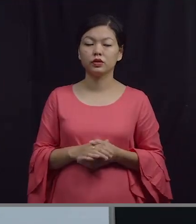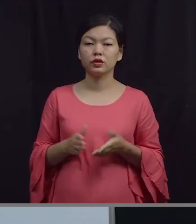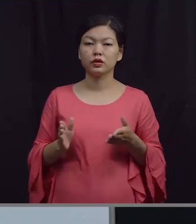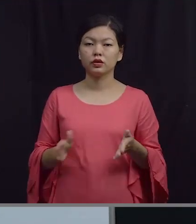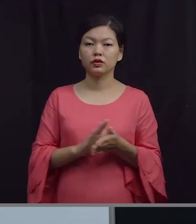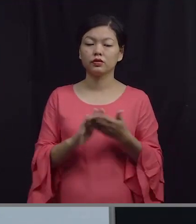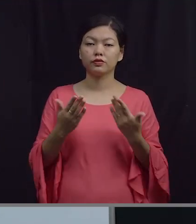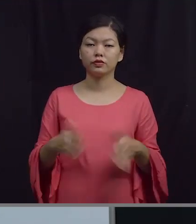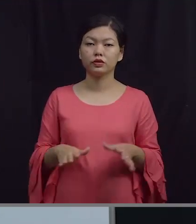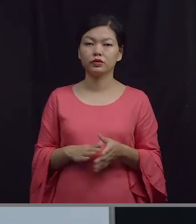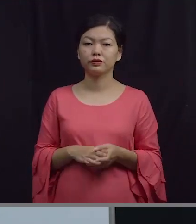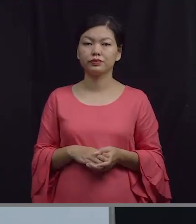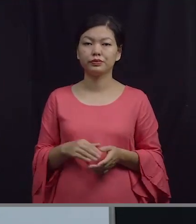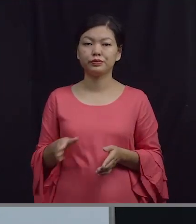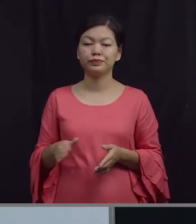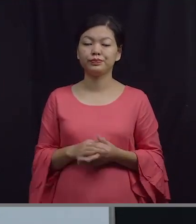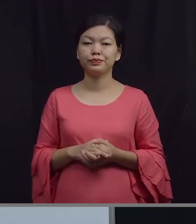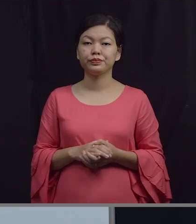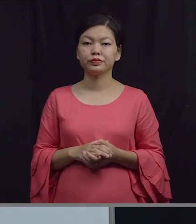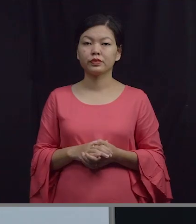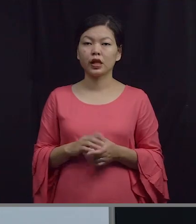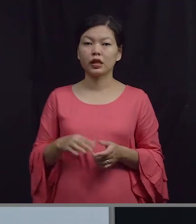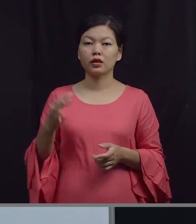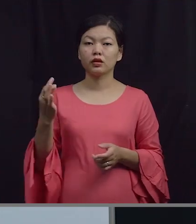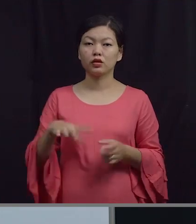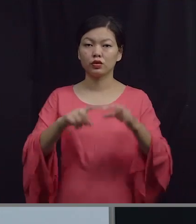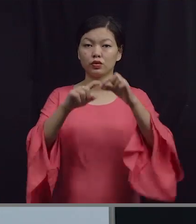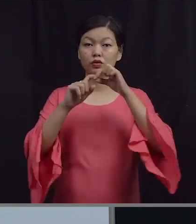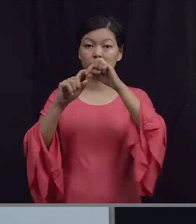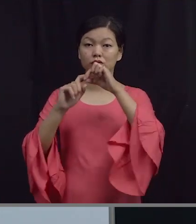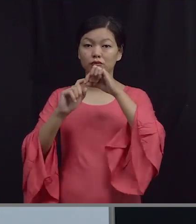this one, and now we will discuss some numericals.